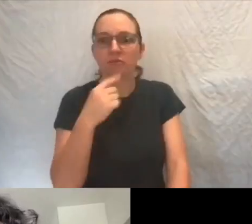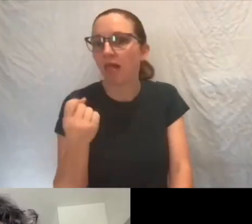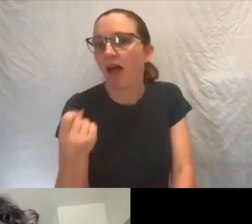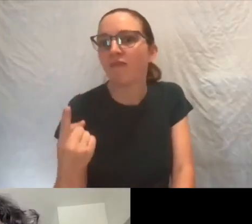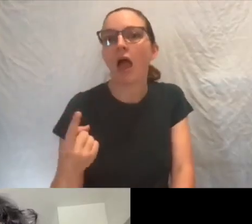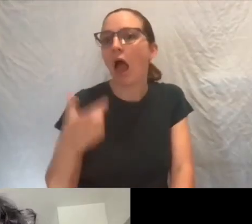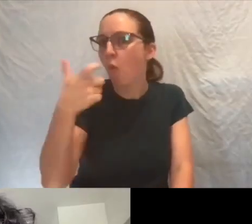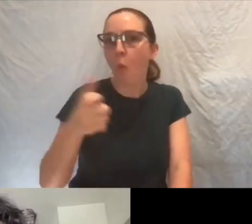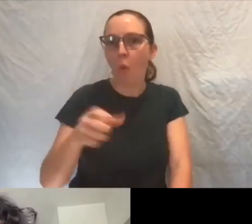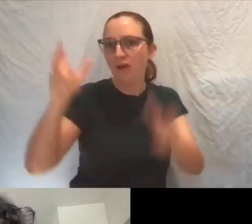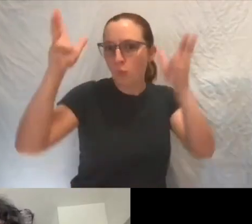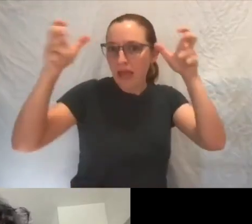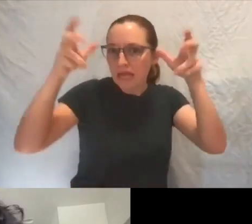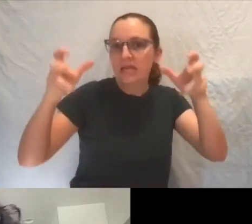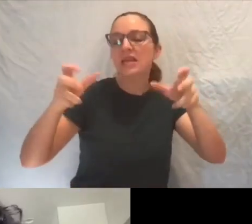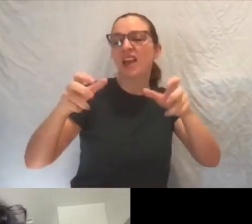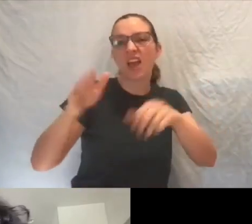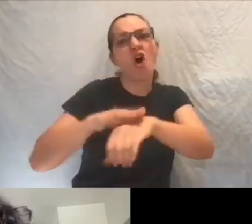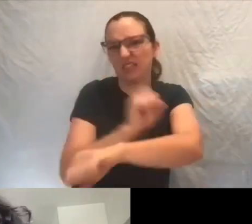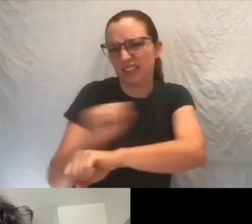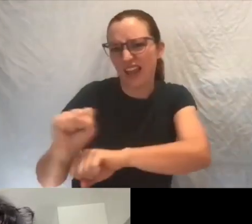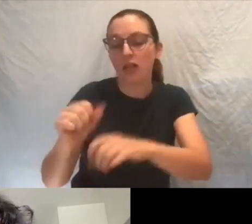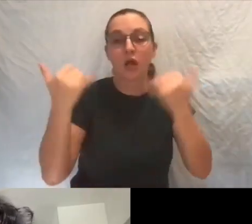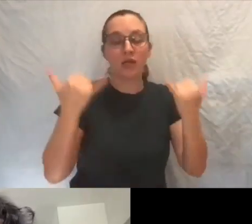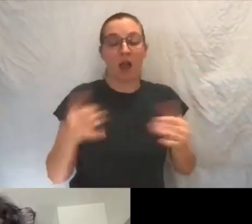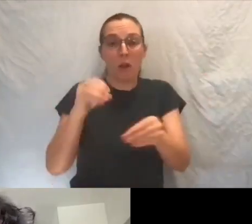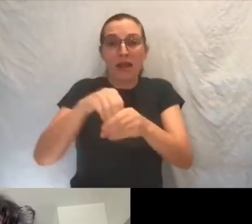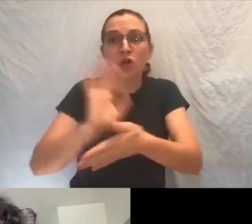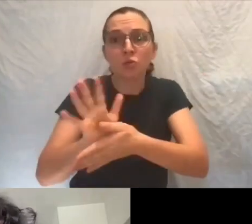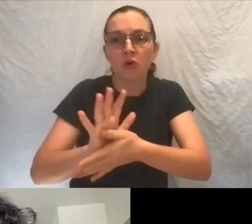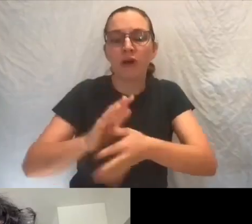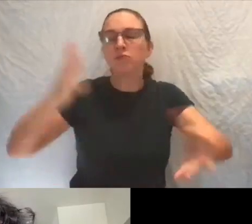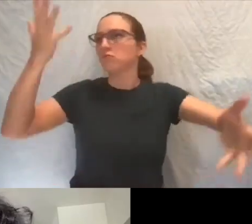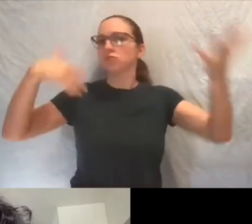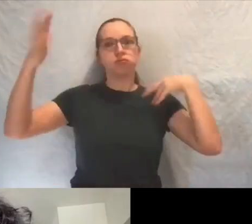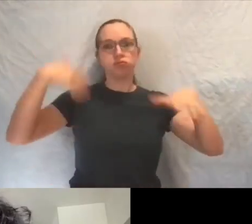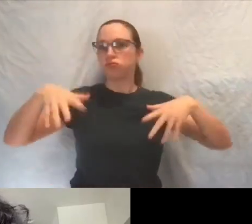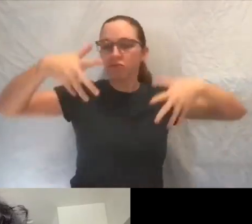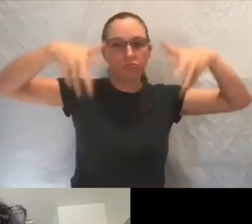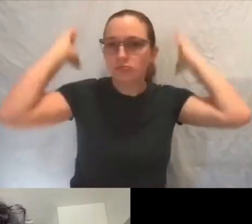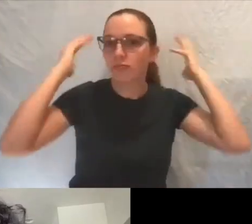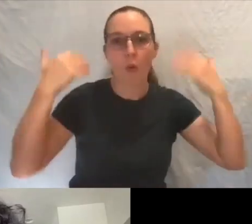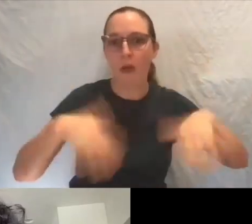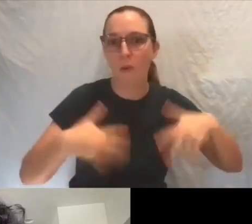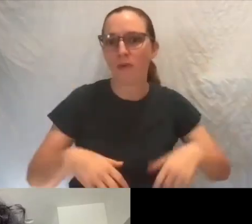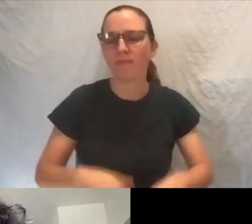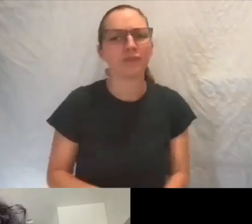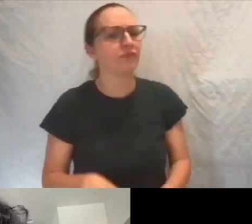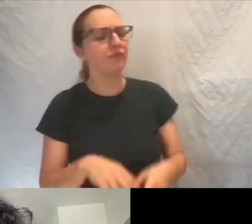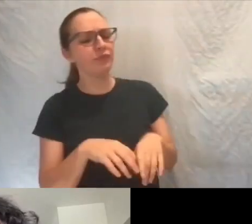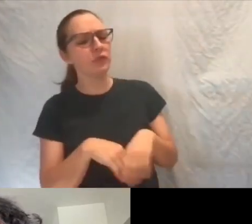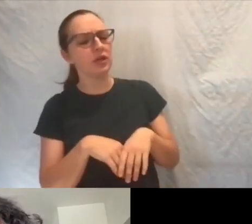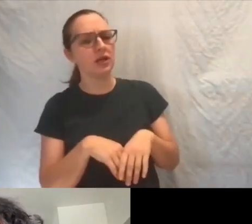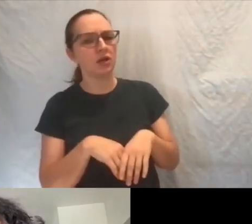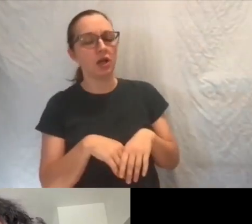and then to be here now is just a whirlwind, very wild for sure. Oh my gosh. Well, how did that, I mean, since we're